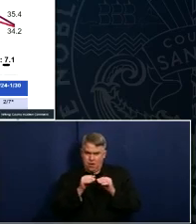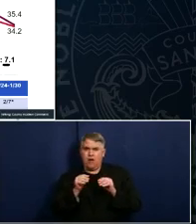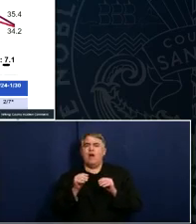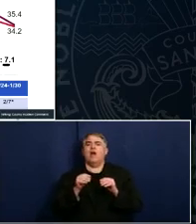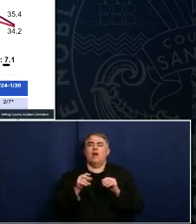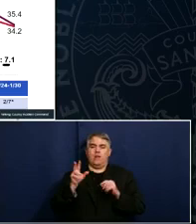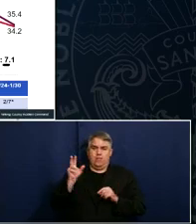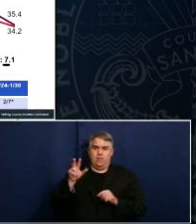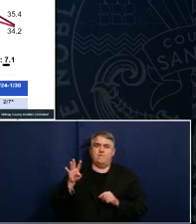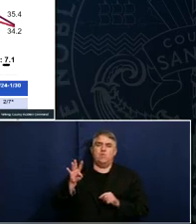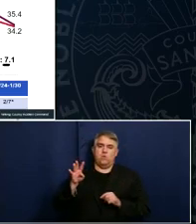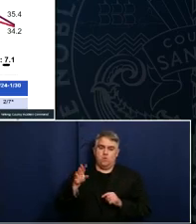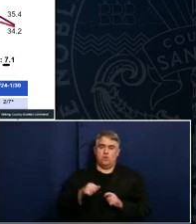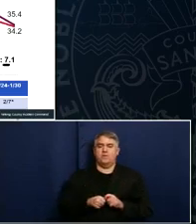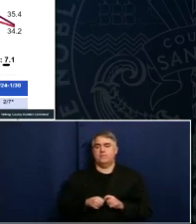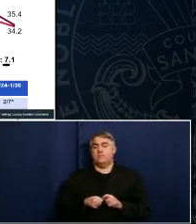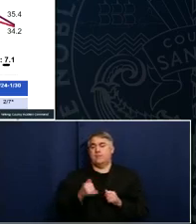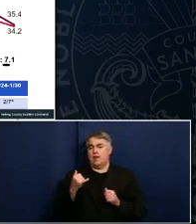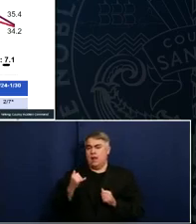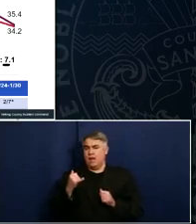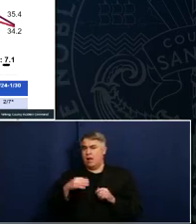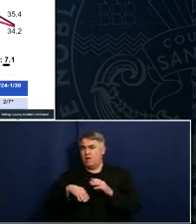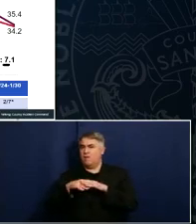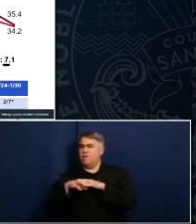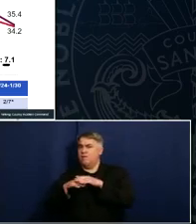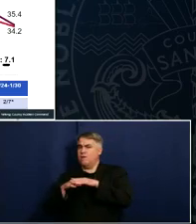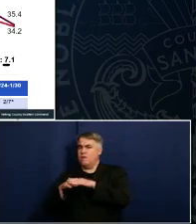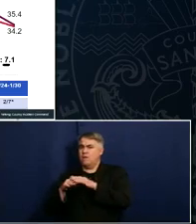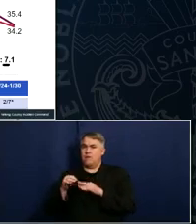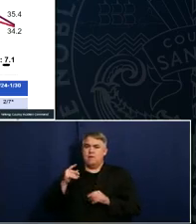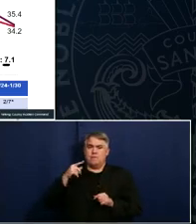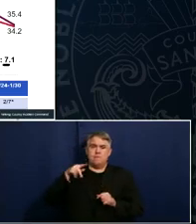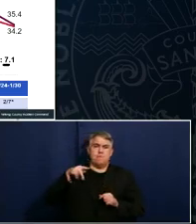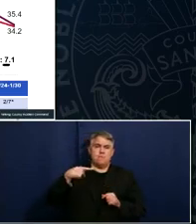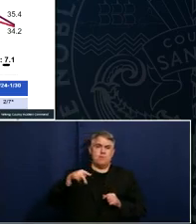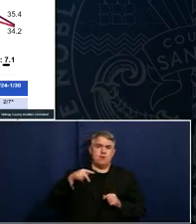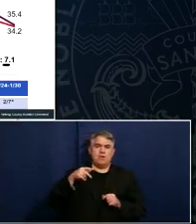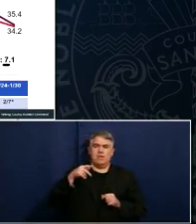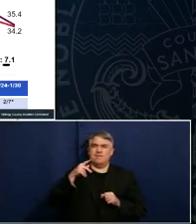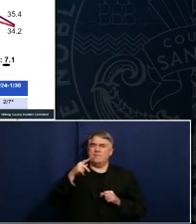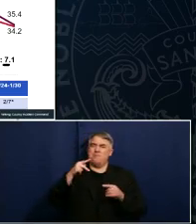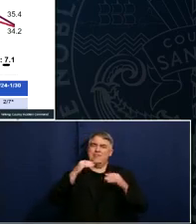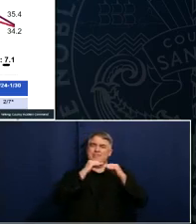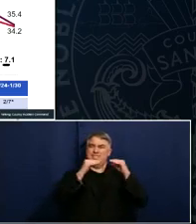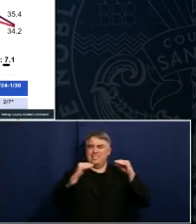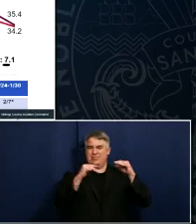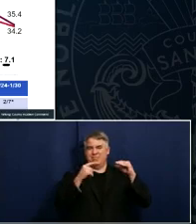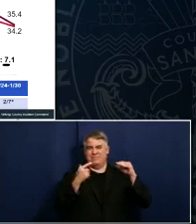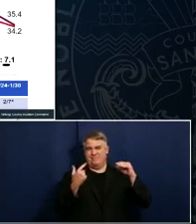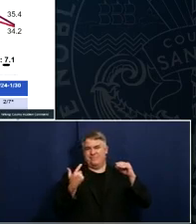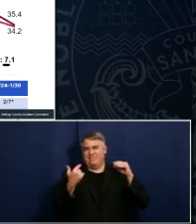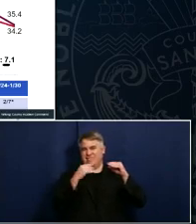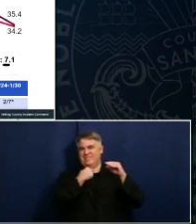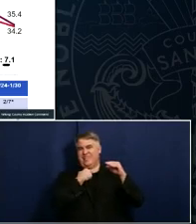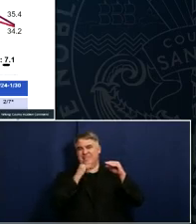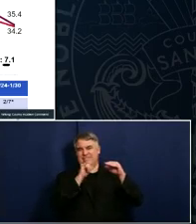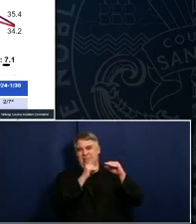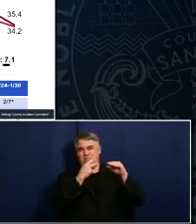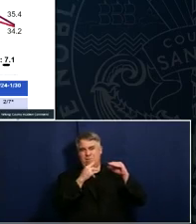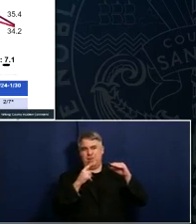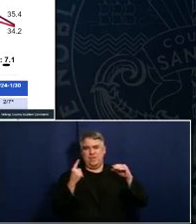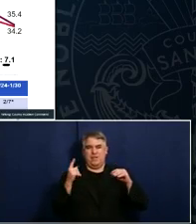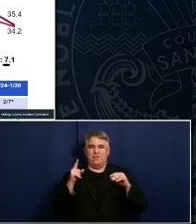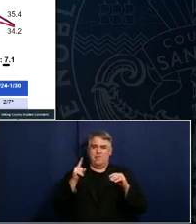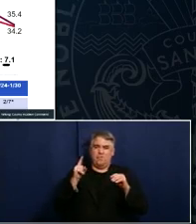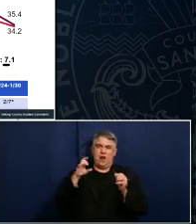34. Now, the threshold for the purple tier is 7.1 per 100,000 population, and we want